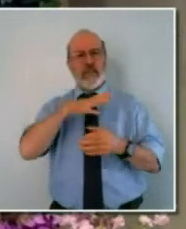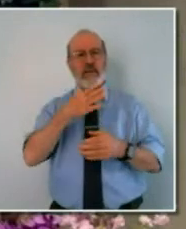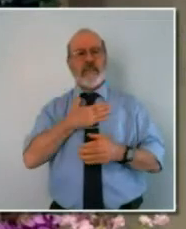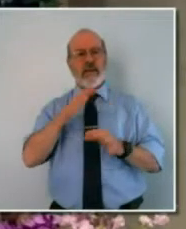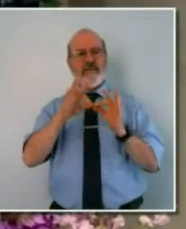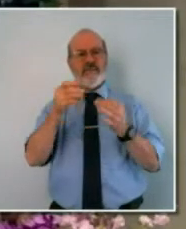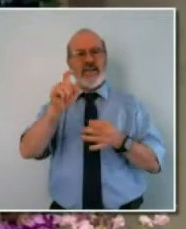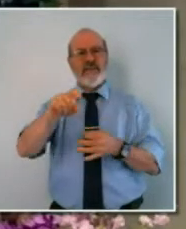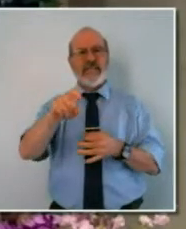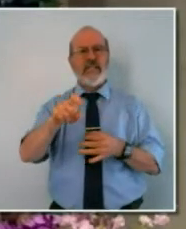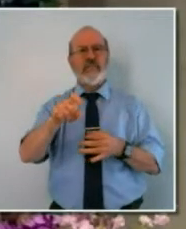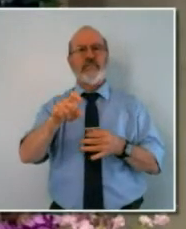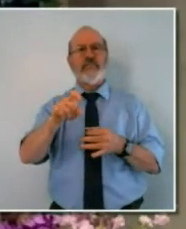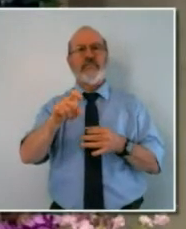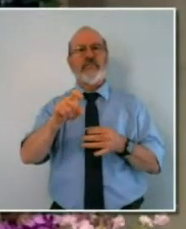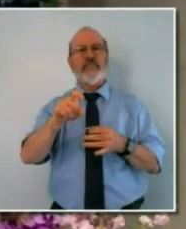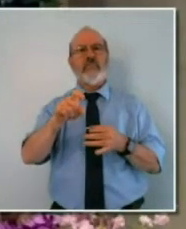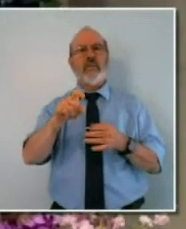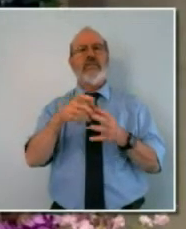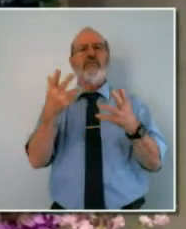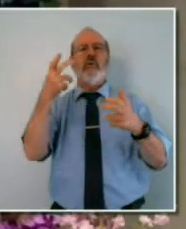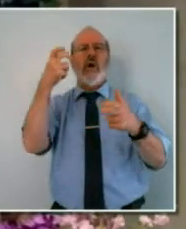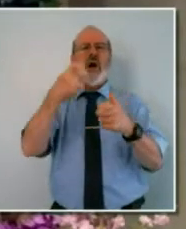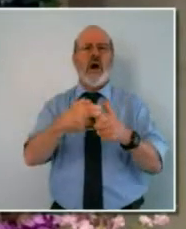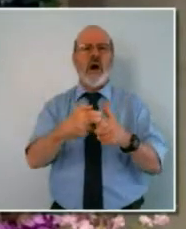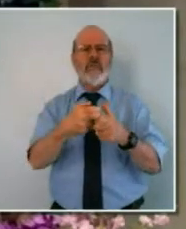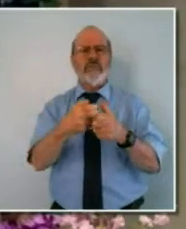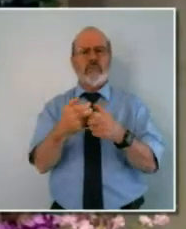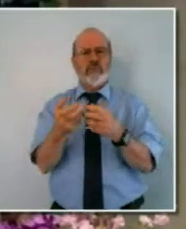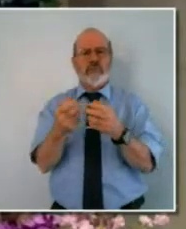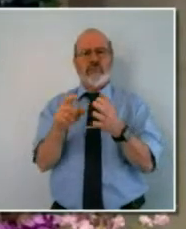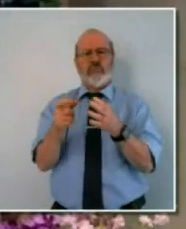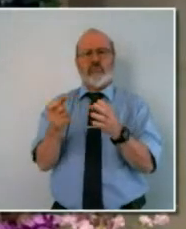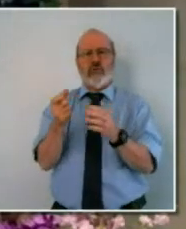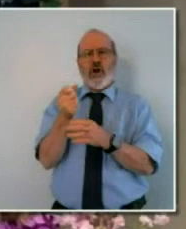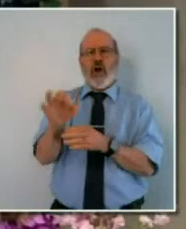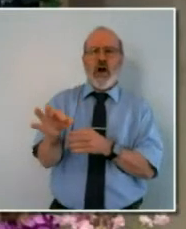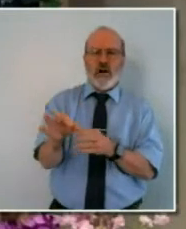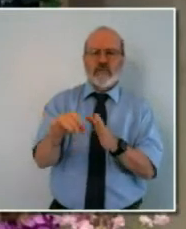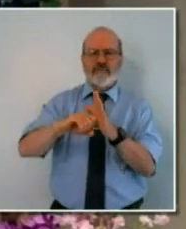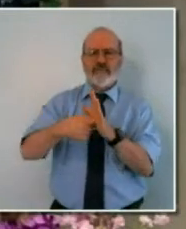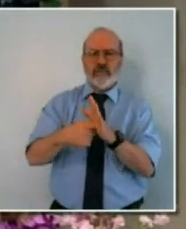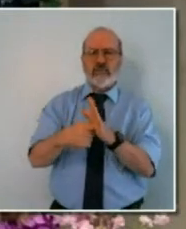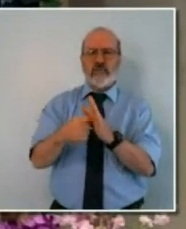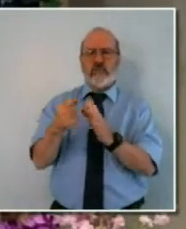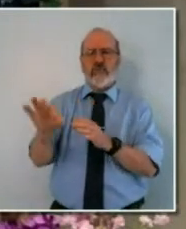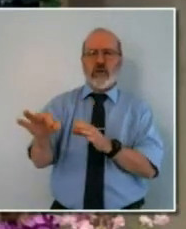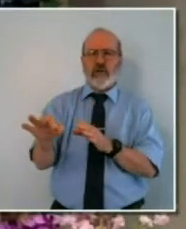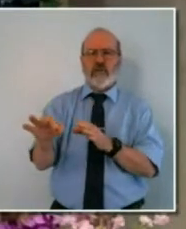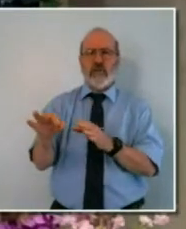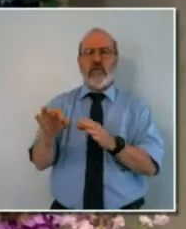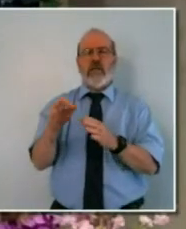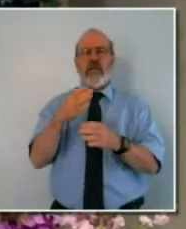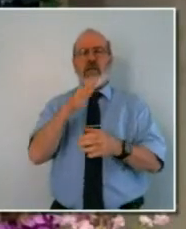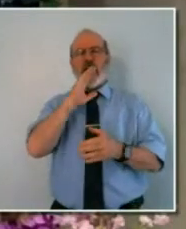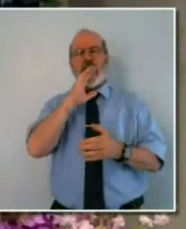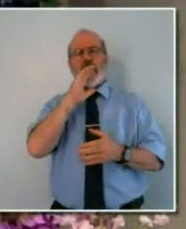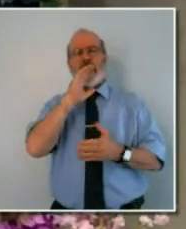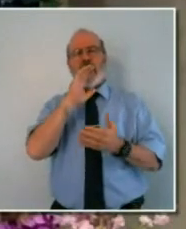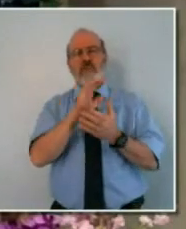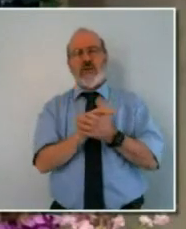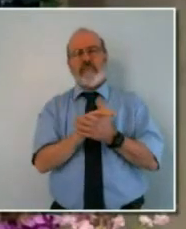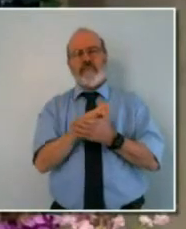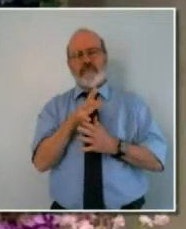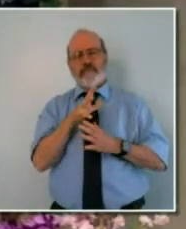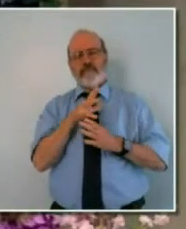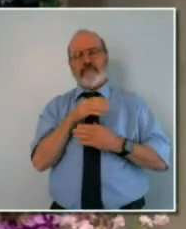needed. It's so hard to shut off the switch, and my wife has put up with so much intense zeal